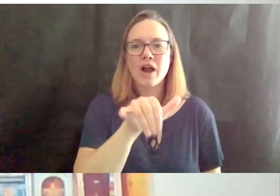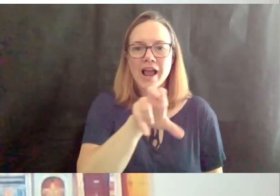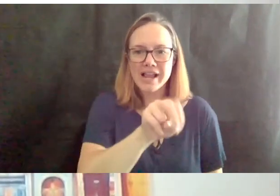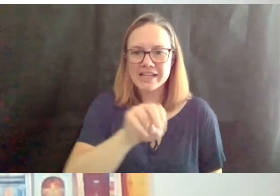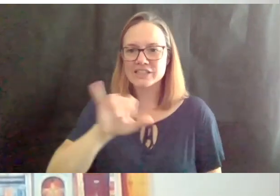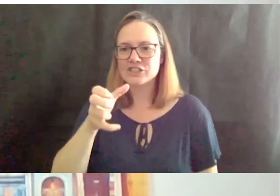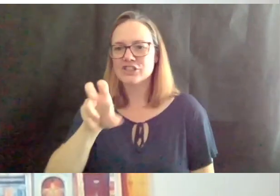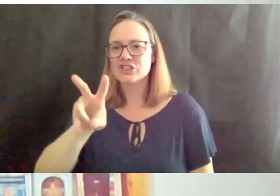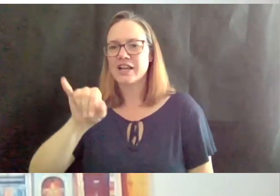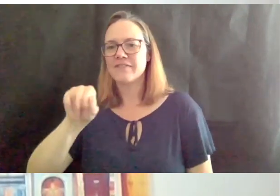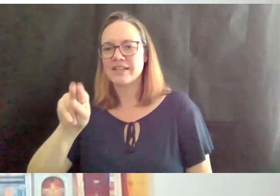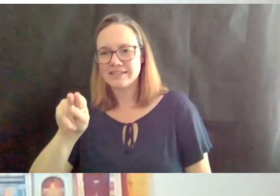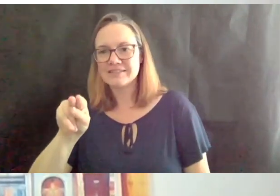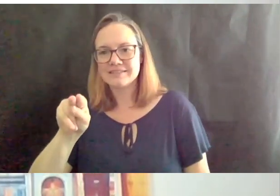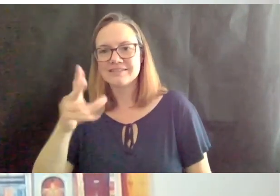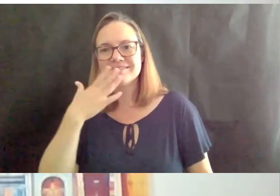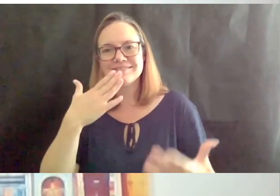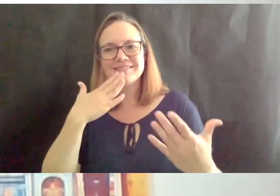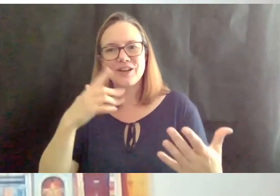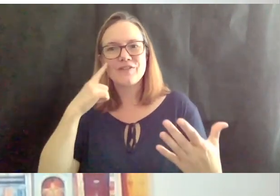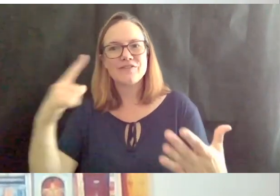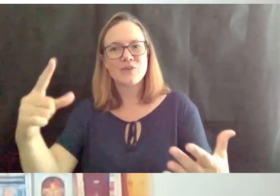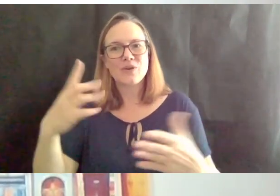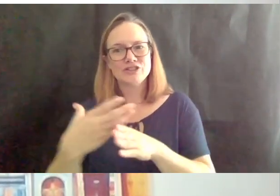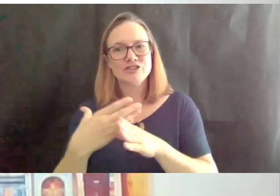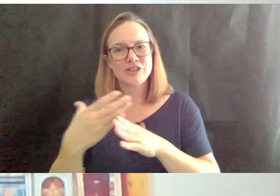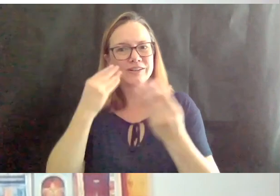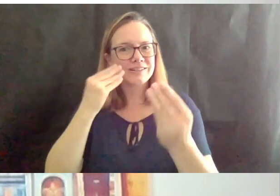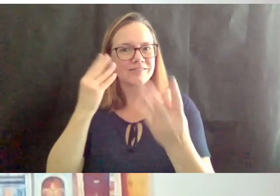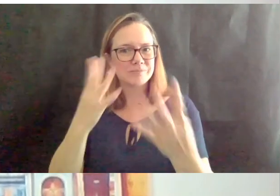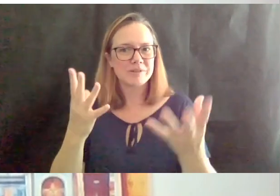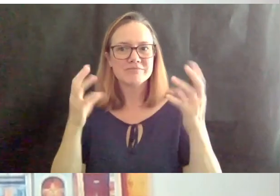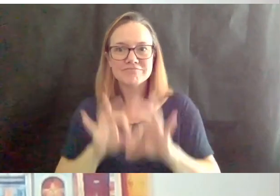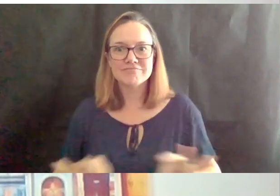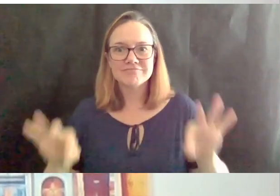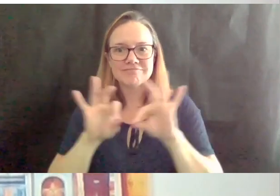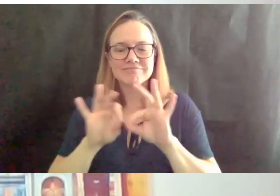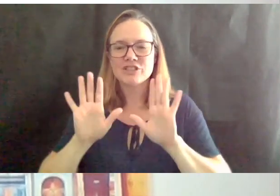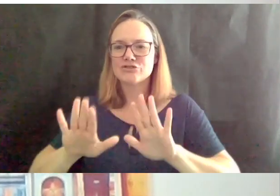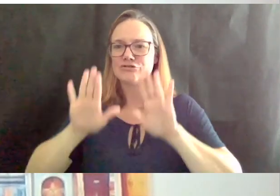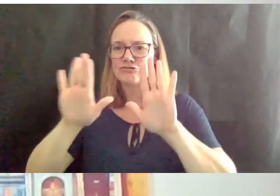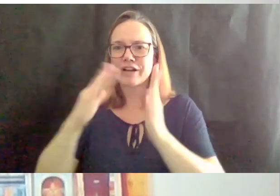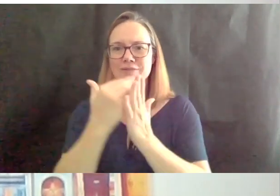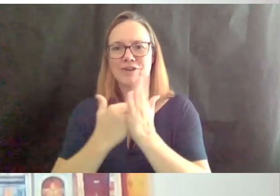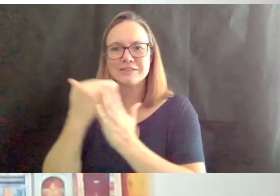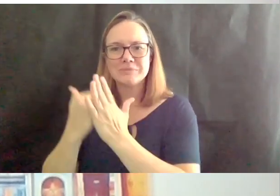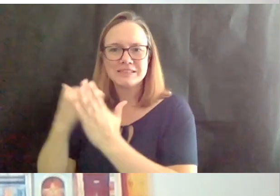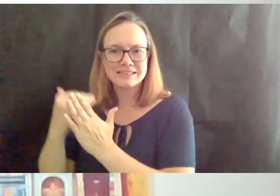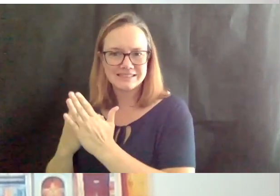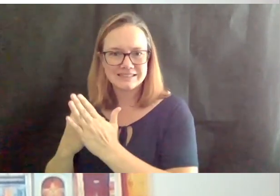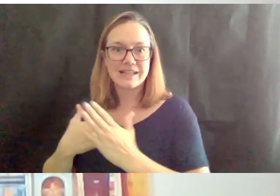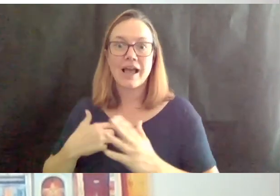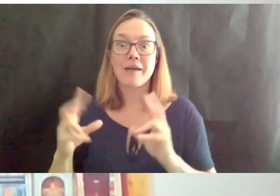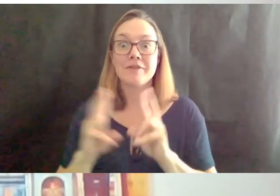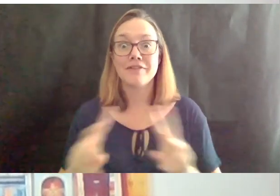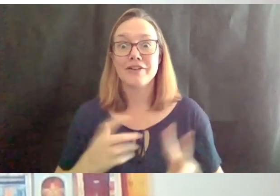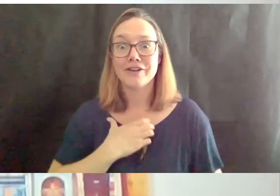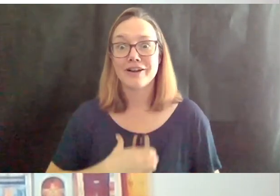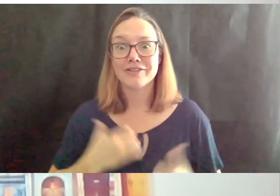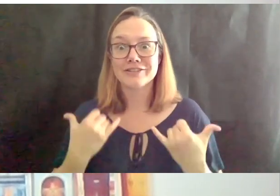for being with us and sharing that valuable information, those great recipes. I'm certainly very hungry